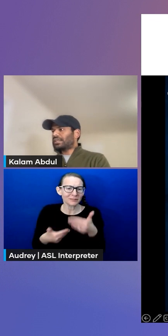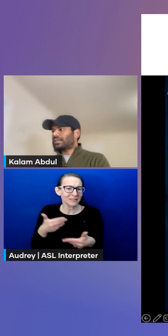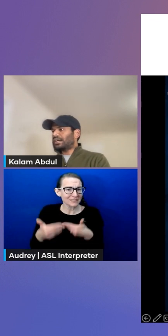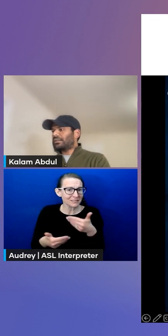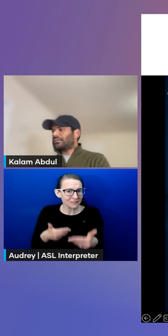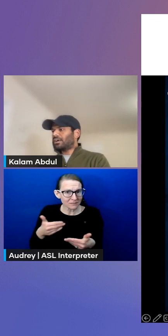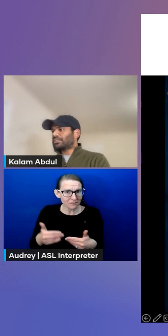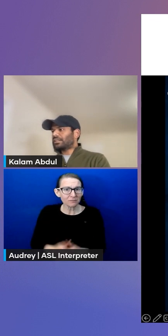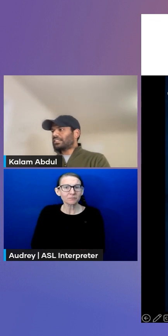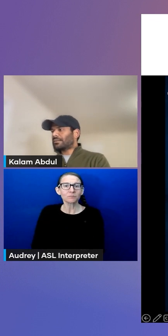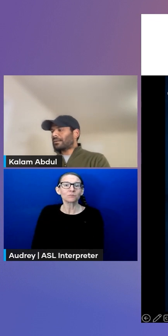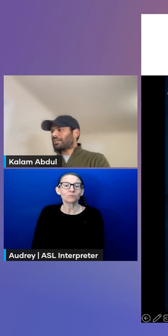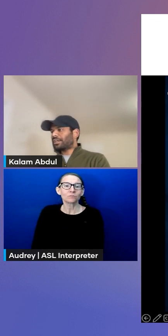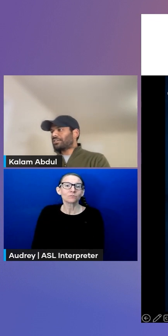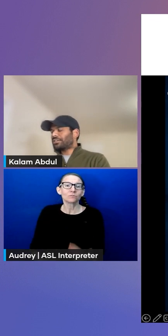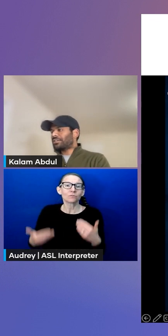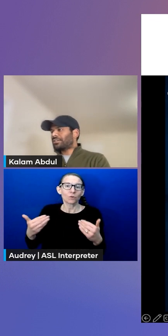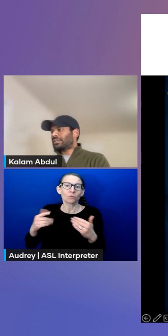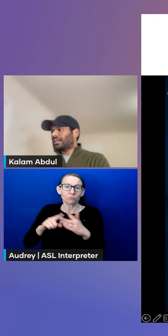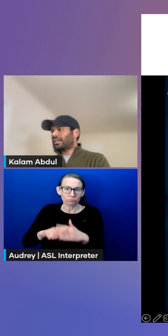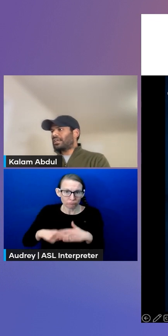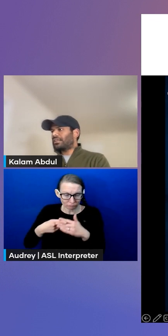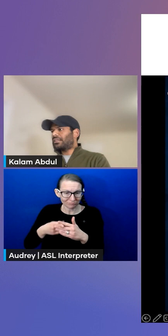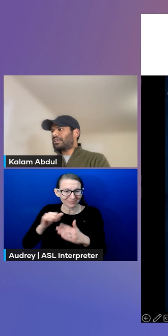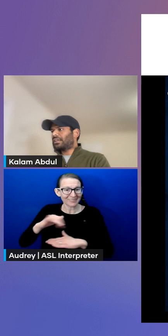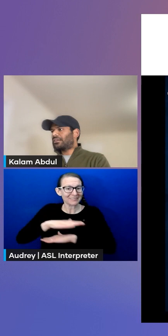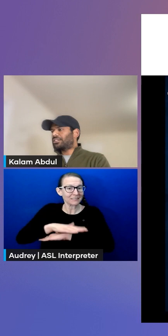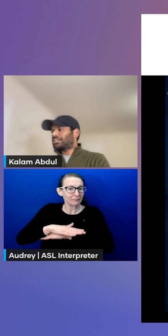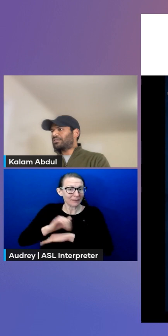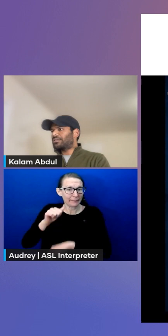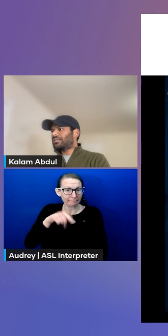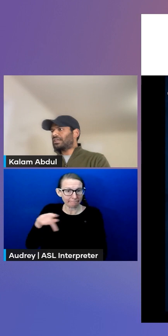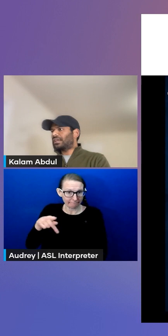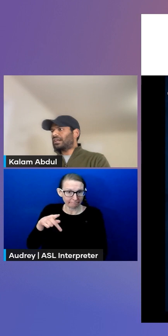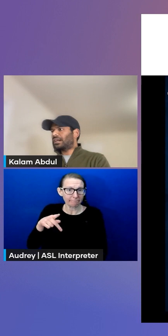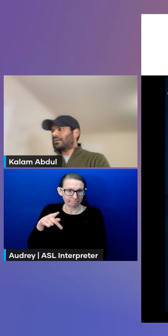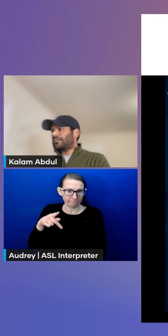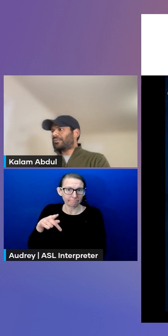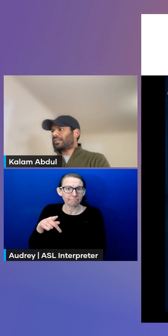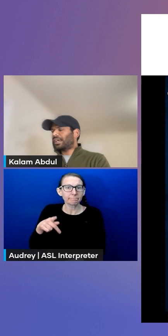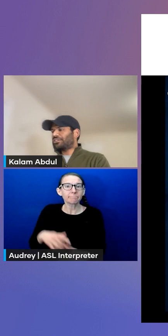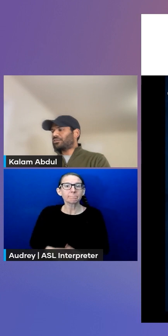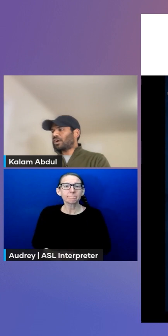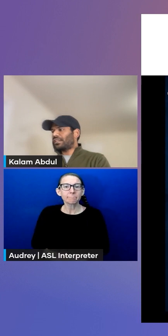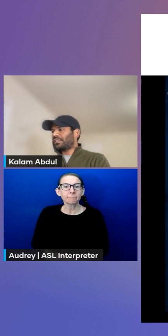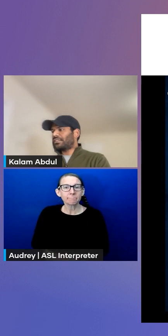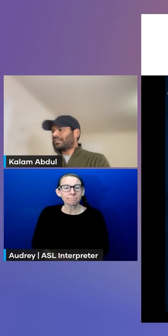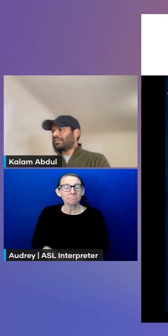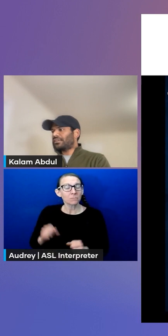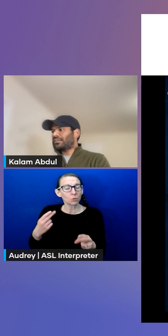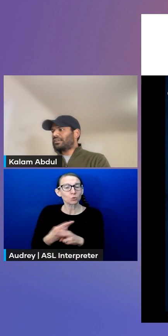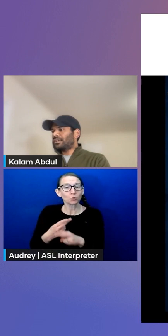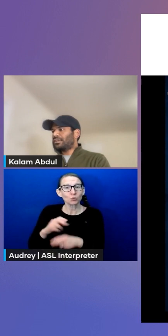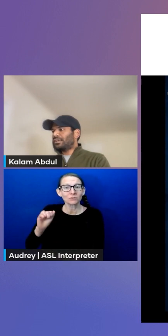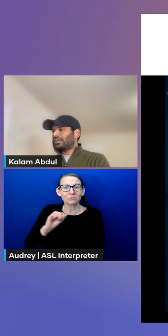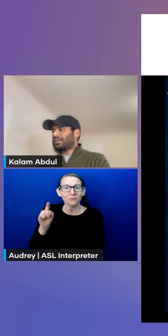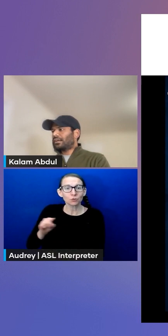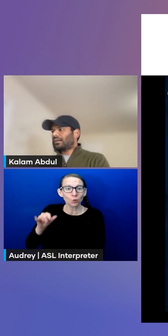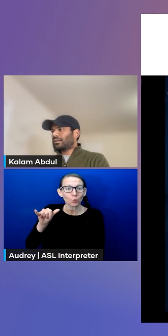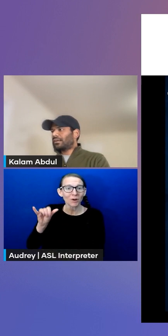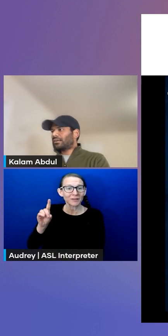launched the desktop application, and they could use the Azure OIDC